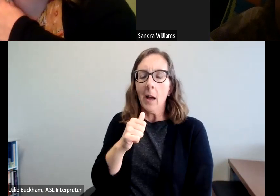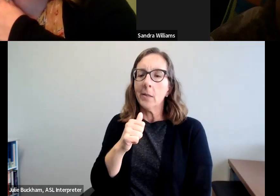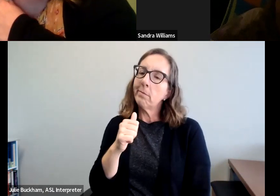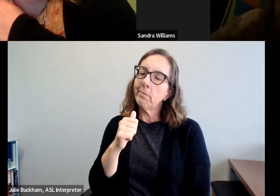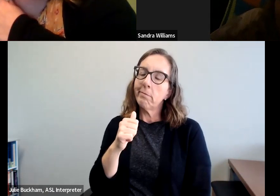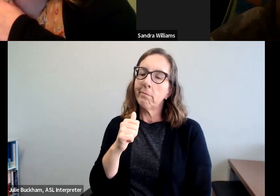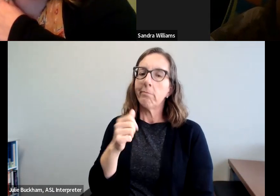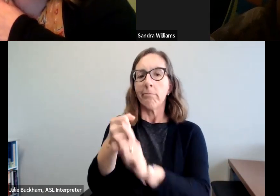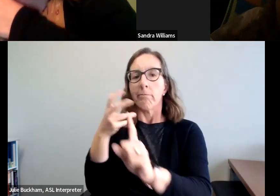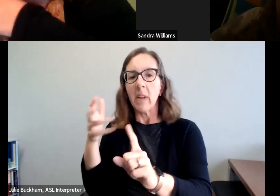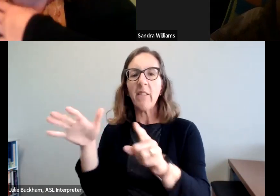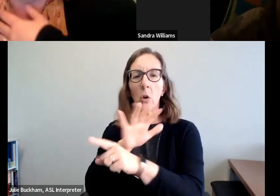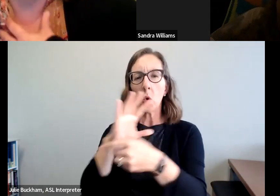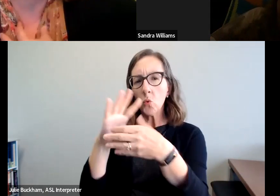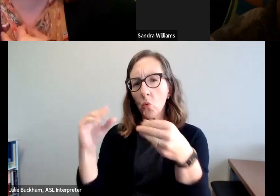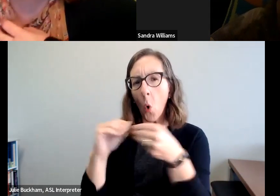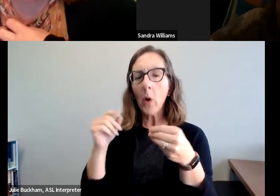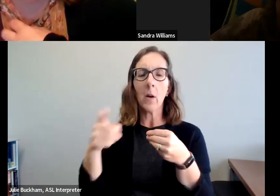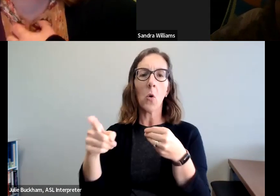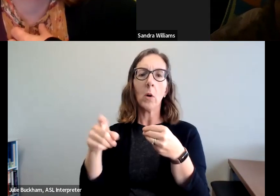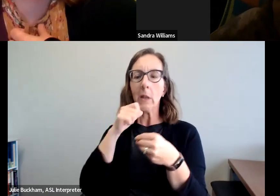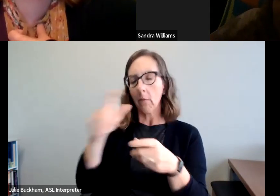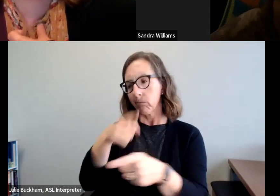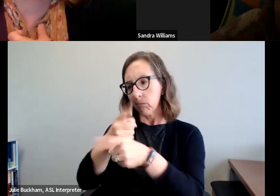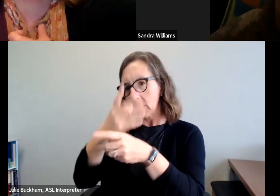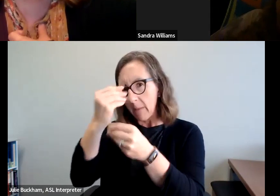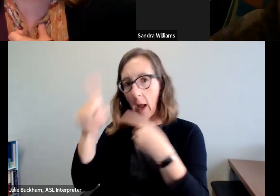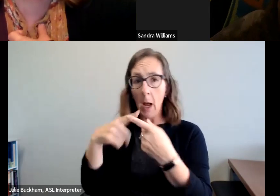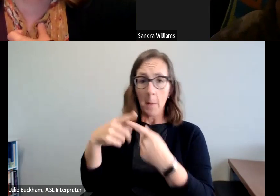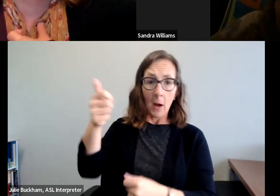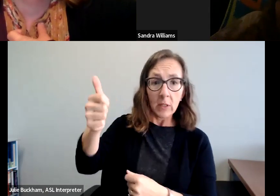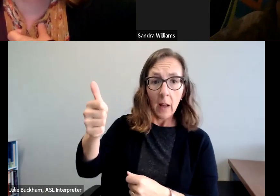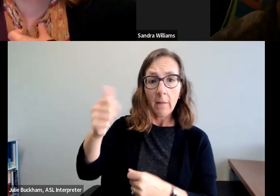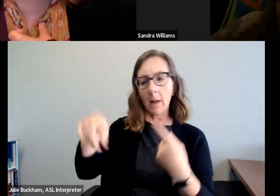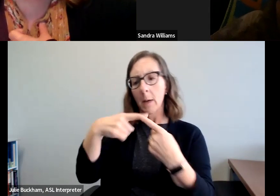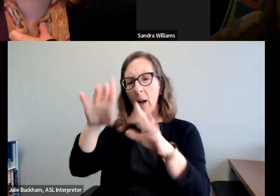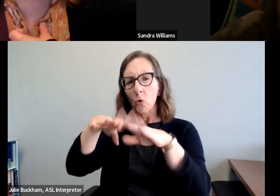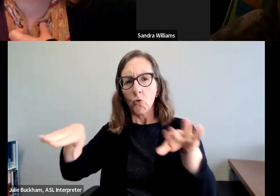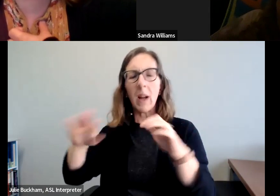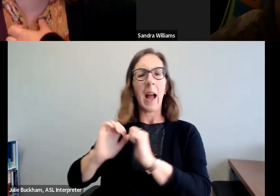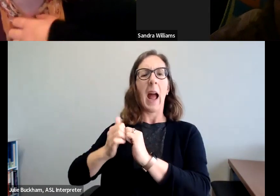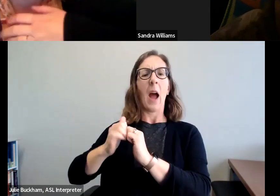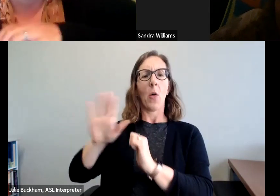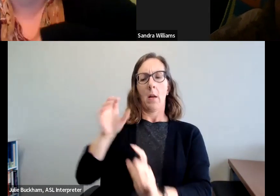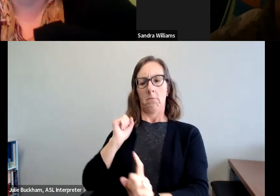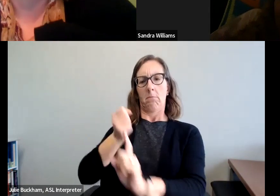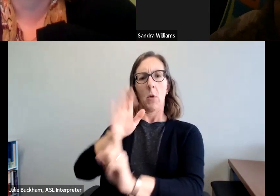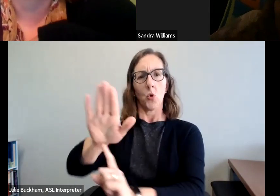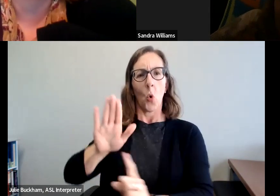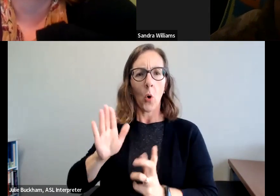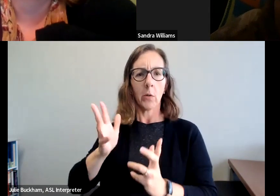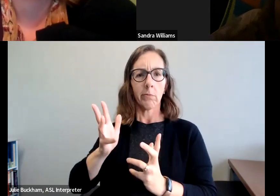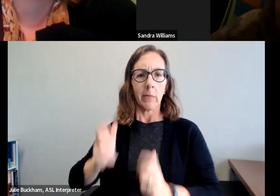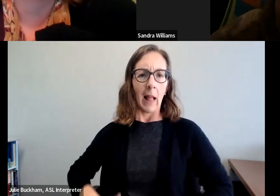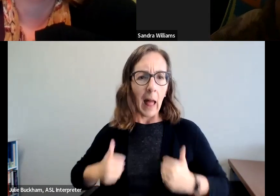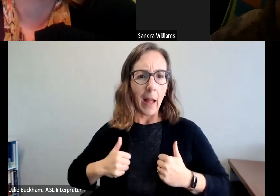children. How did that affect your ability to make empowered choices about your life? And what advice do you have for professionals on the webinar